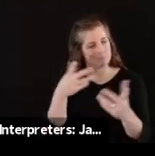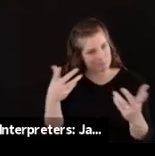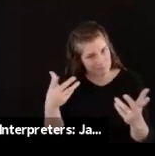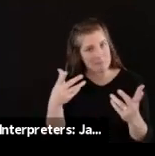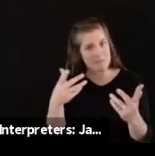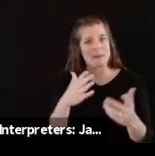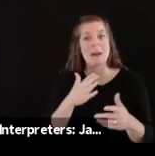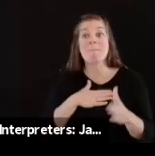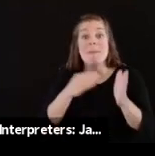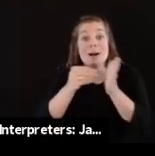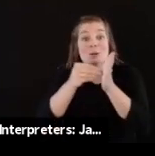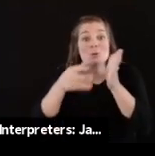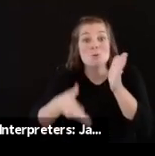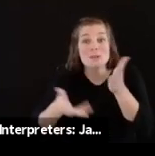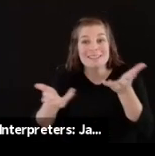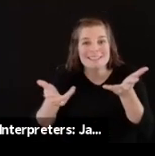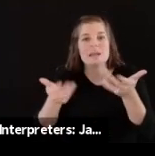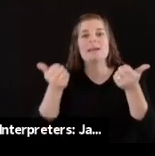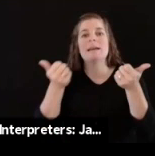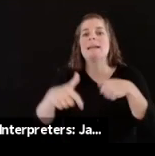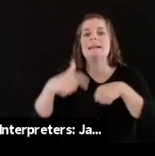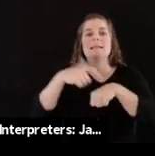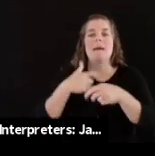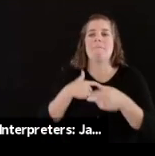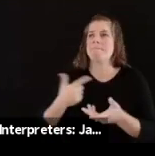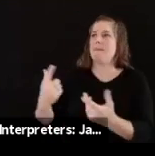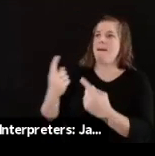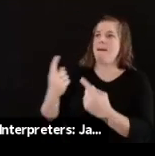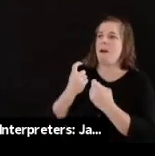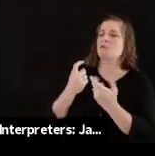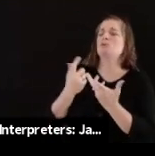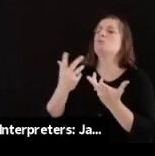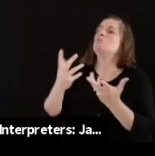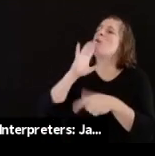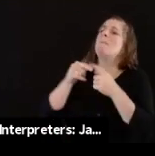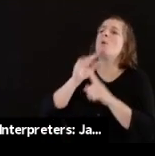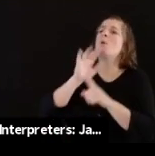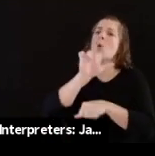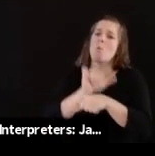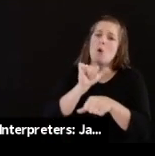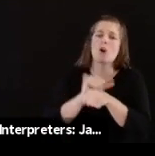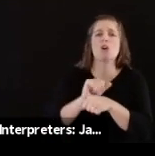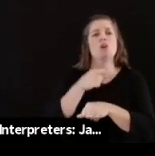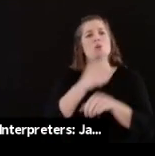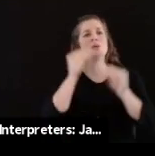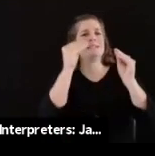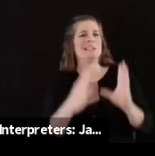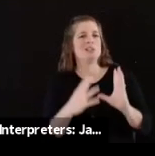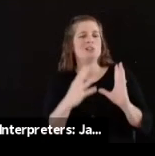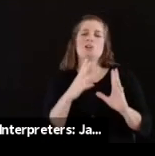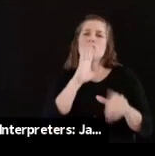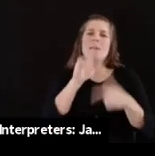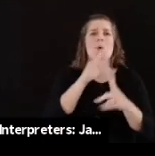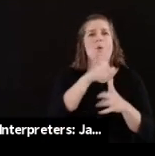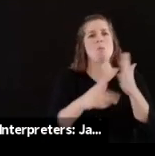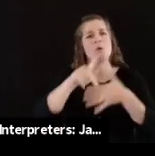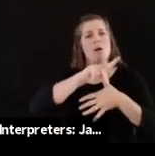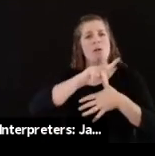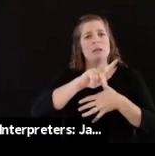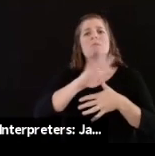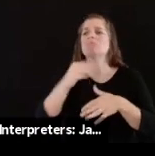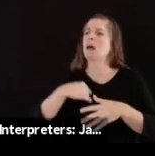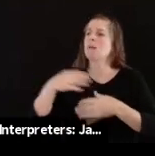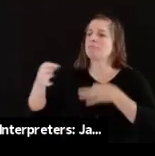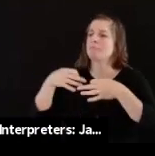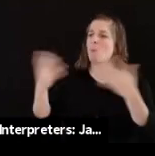are my students. And whenever I'm asked to articulate my work or my priorities as a teacher, I explain that I believe education